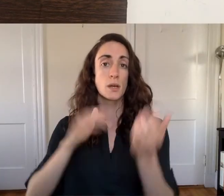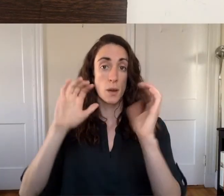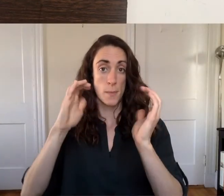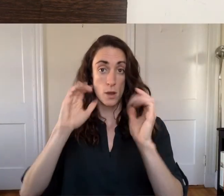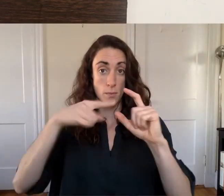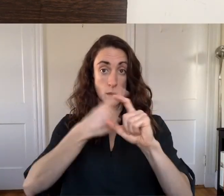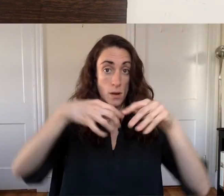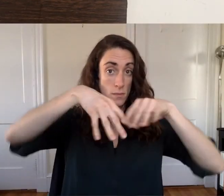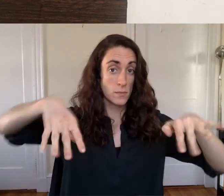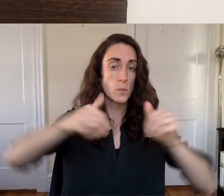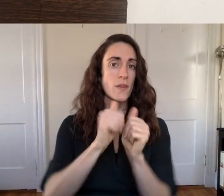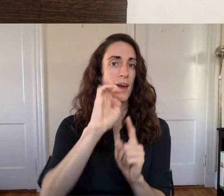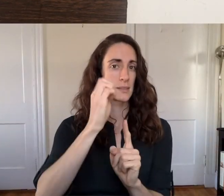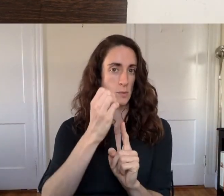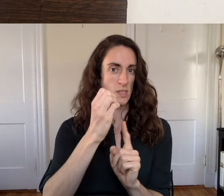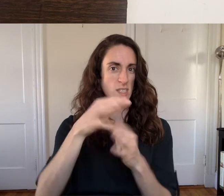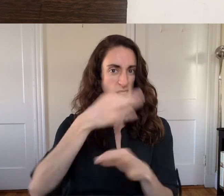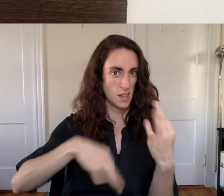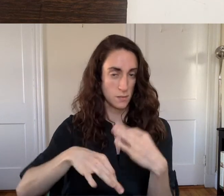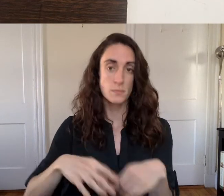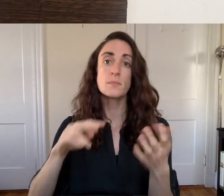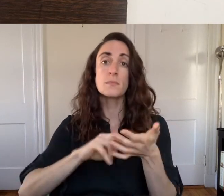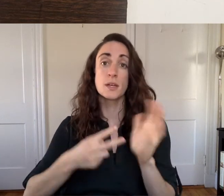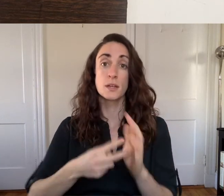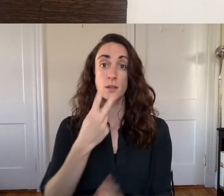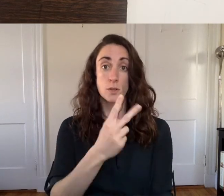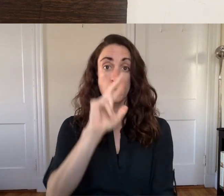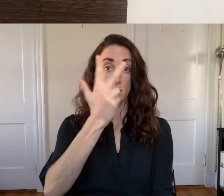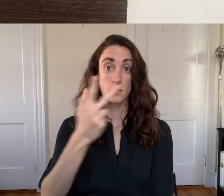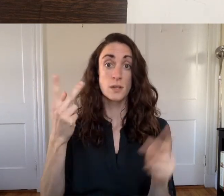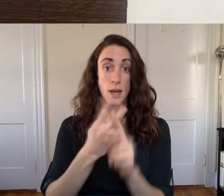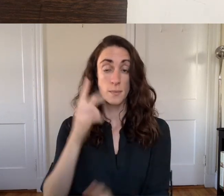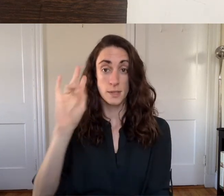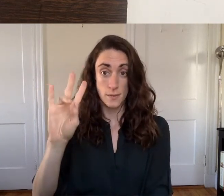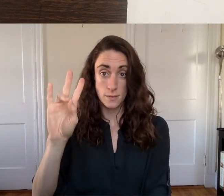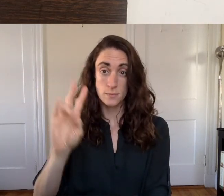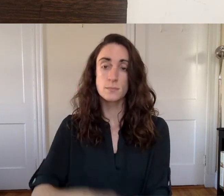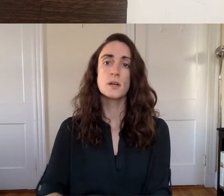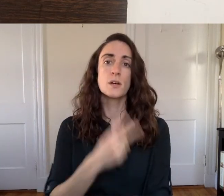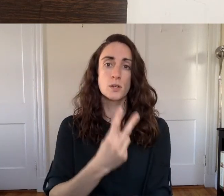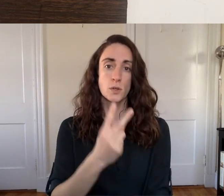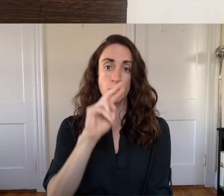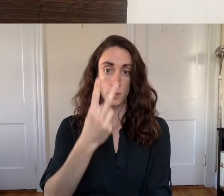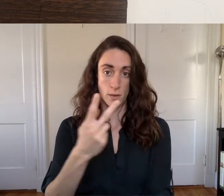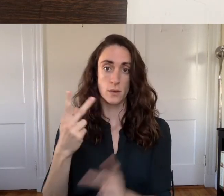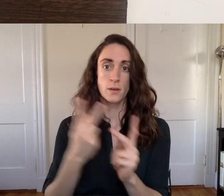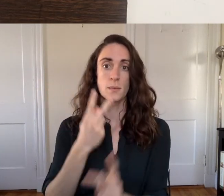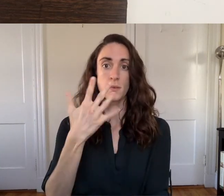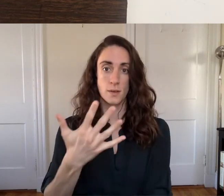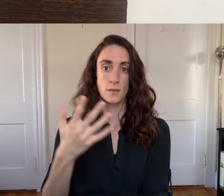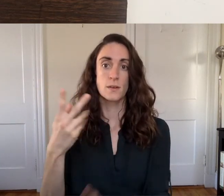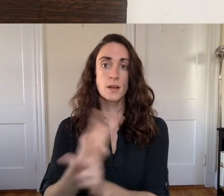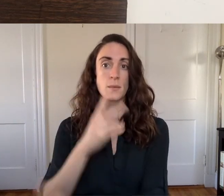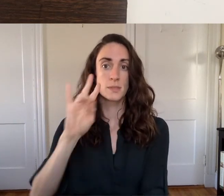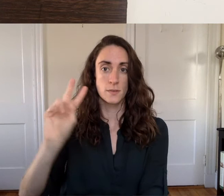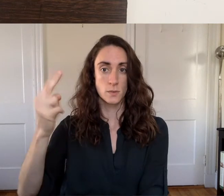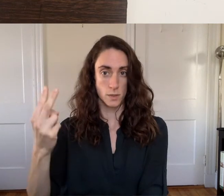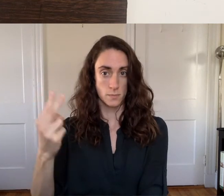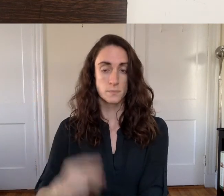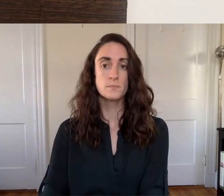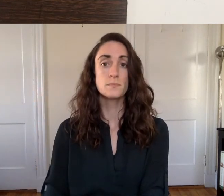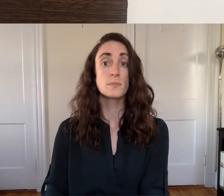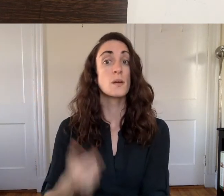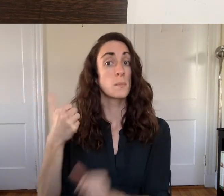Now suppose we compared these prime factorizations written with exponents instead of repeated multiplication. So 2 cubed times 7 and 2 squared times